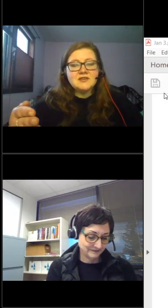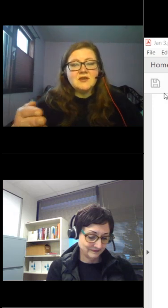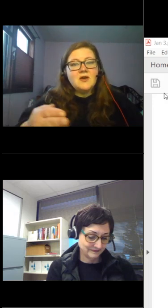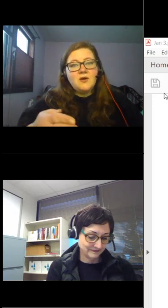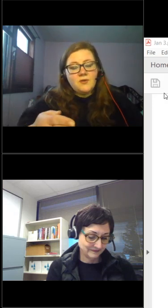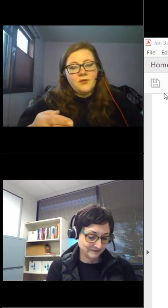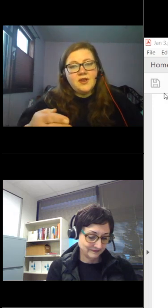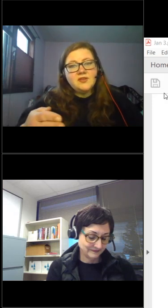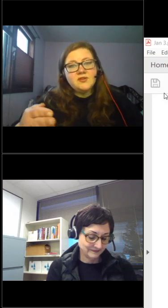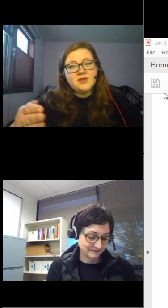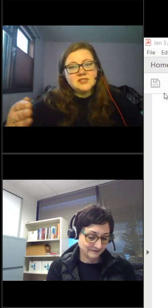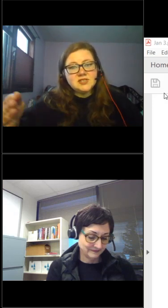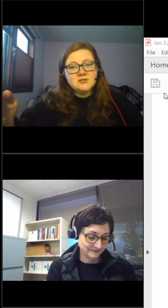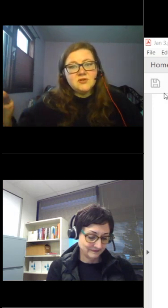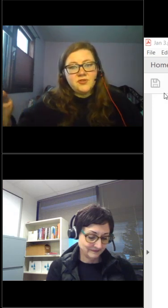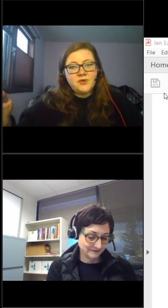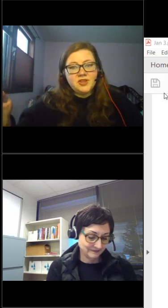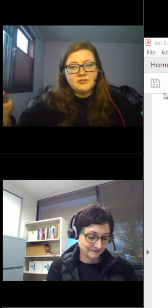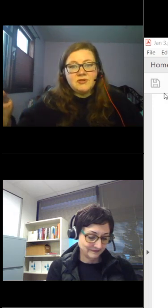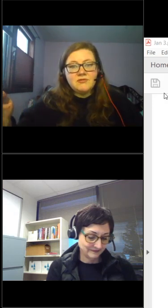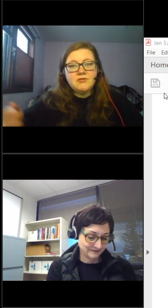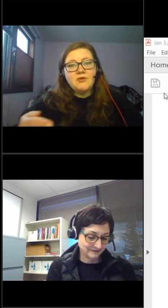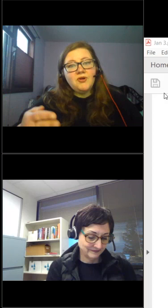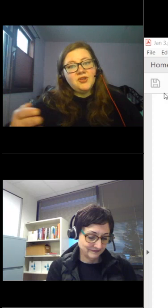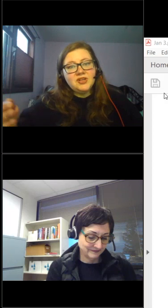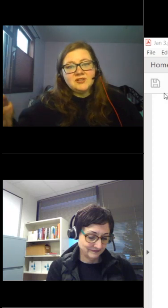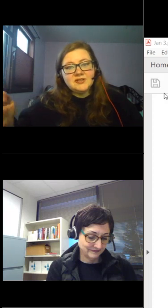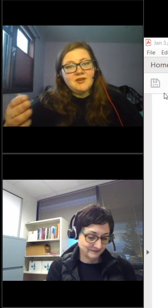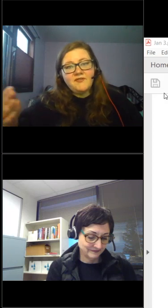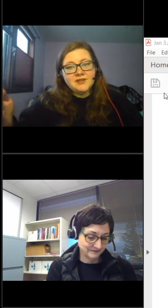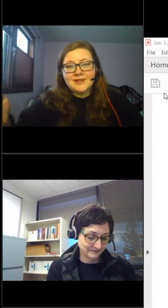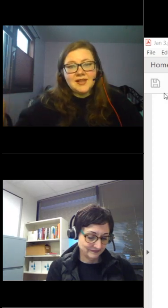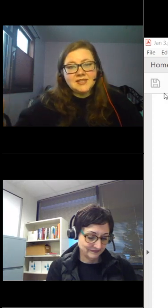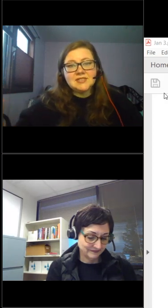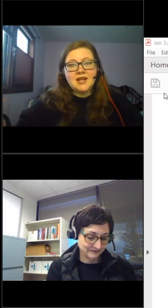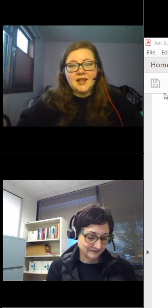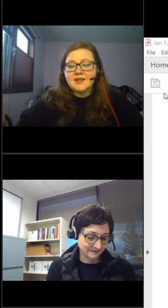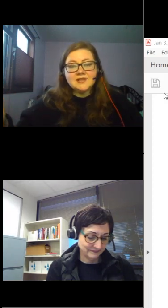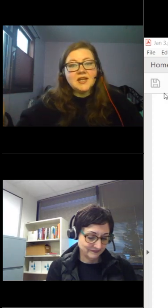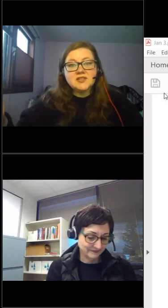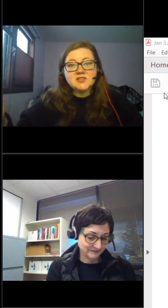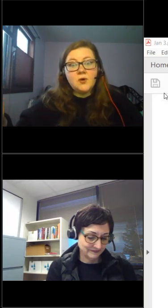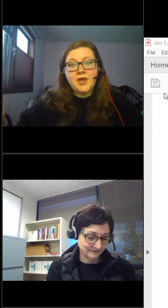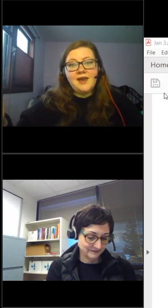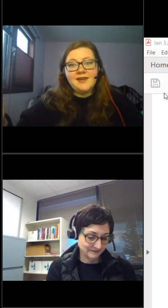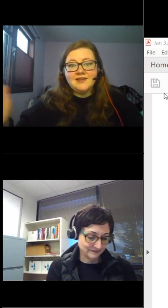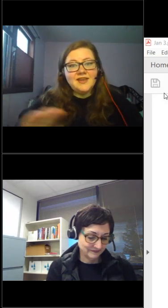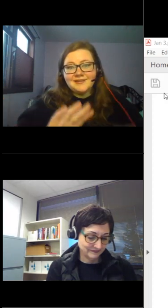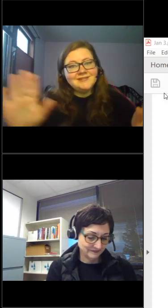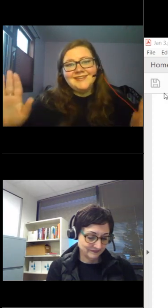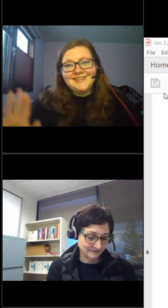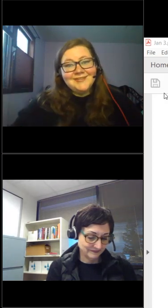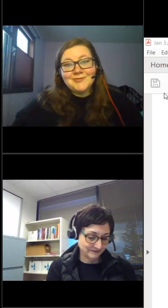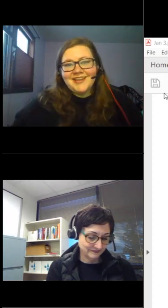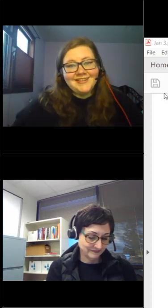practice, or you continued all the way through, or you haven't collected any. It's okay.